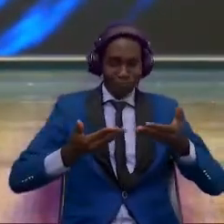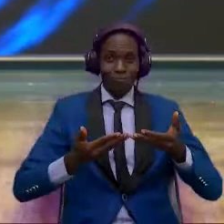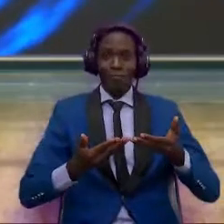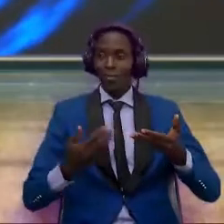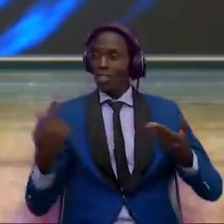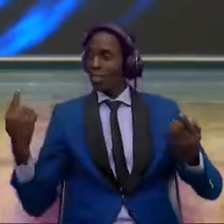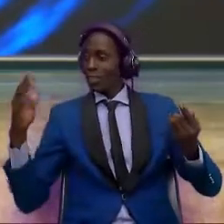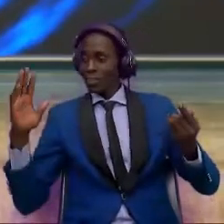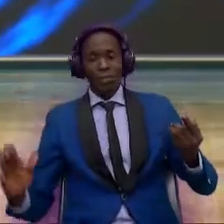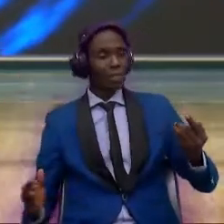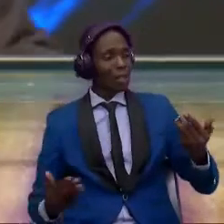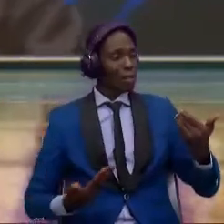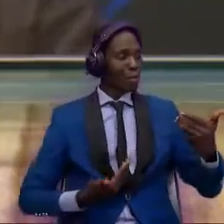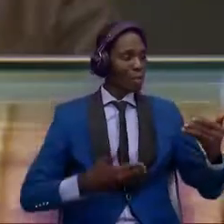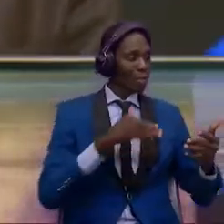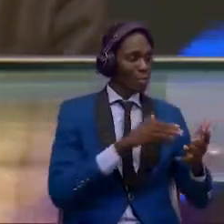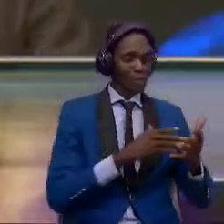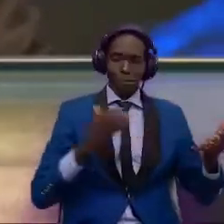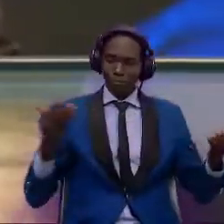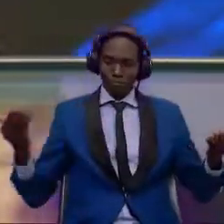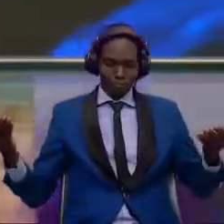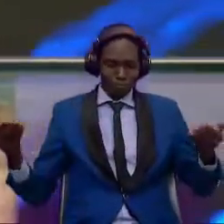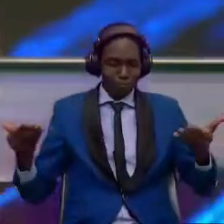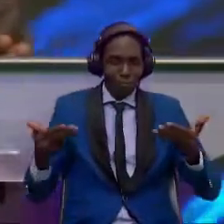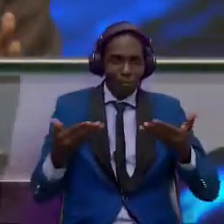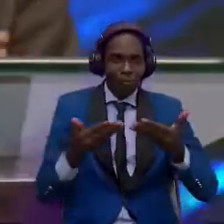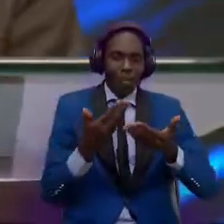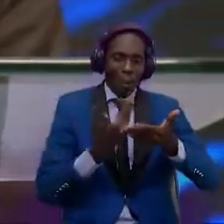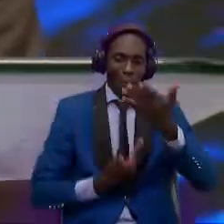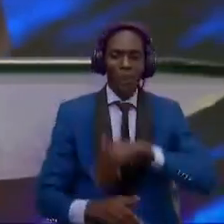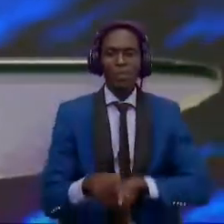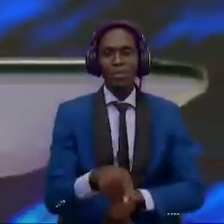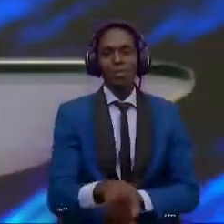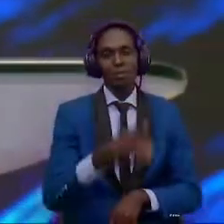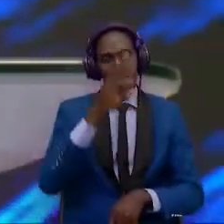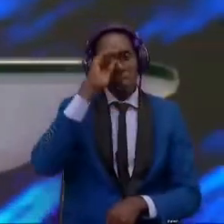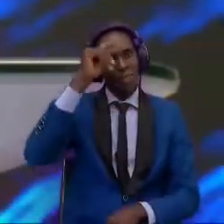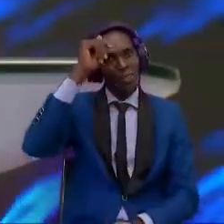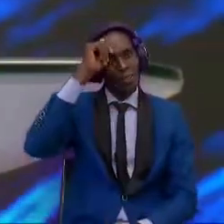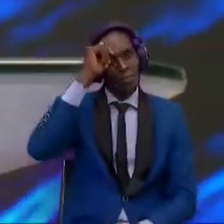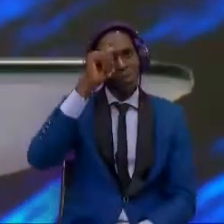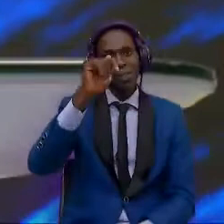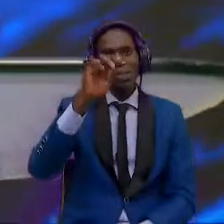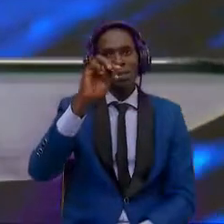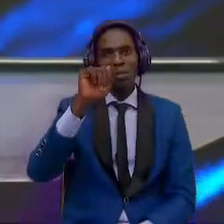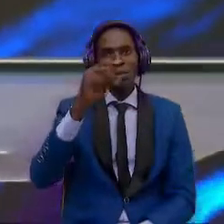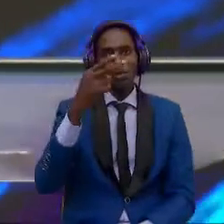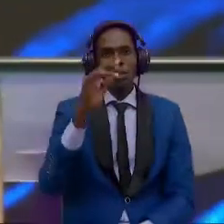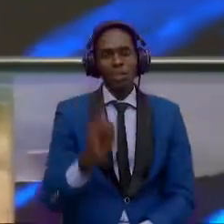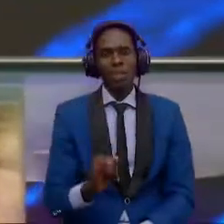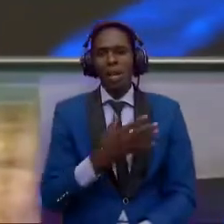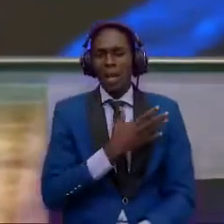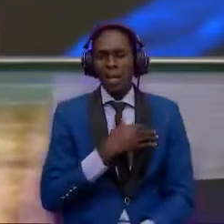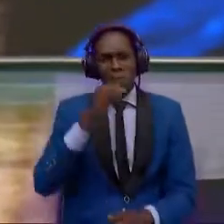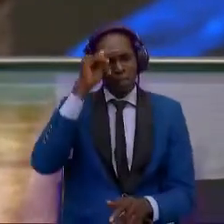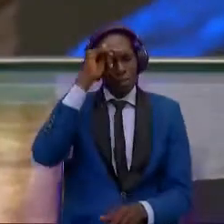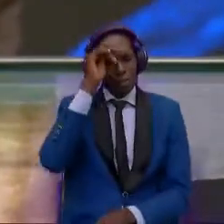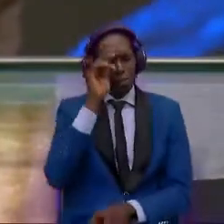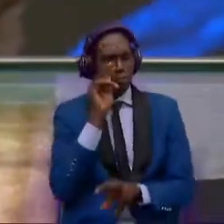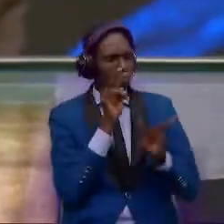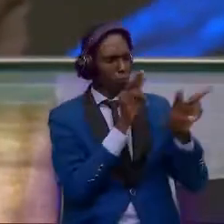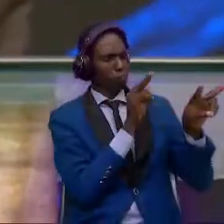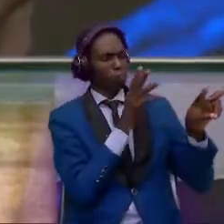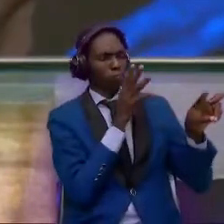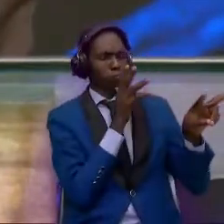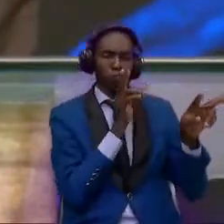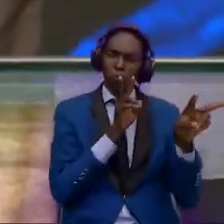was born. And Timothy looked at the life of the mother and then preferred the